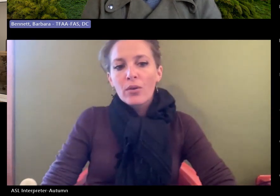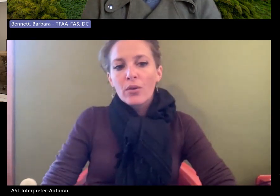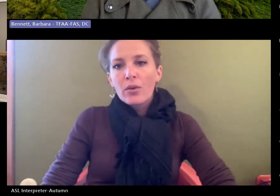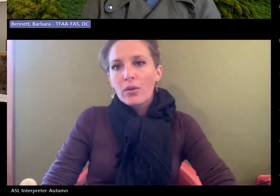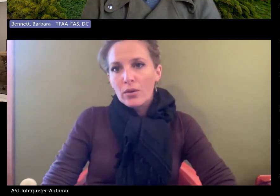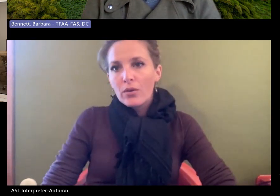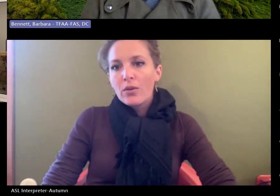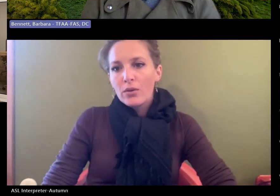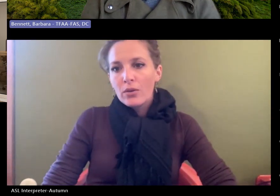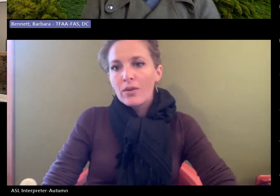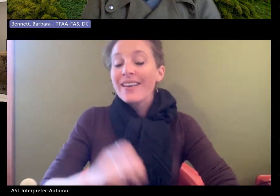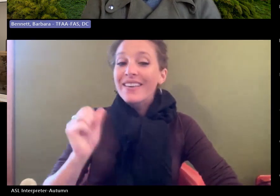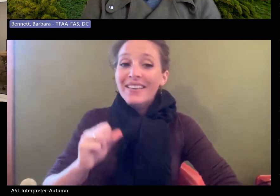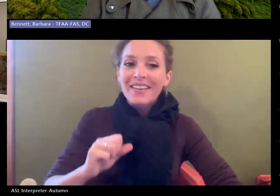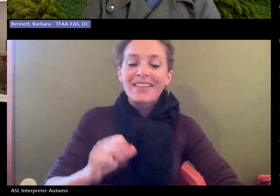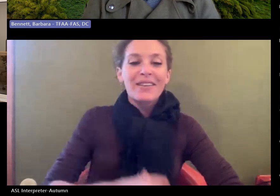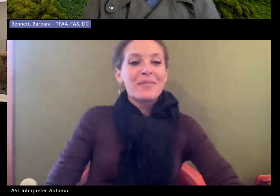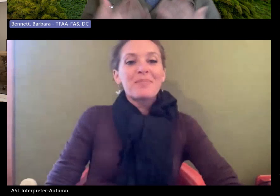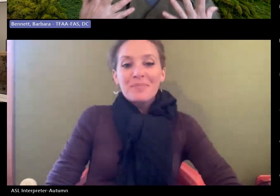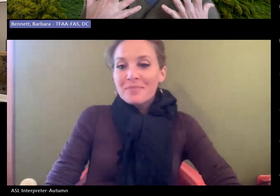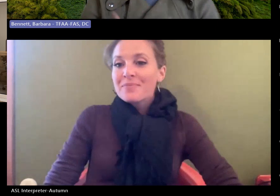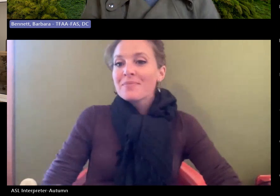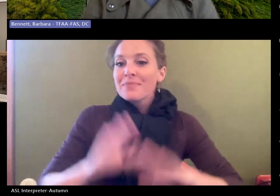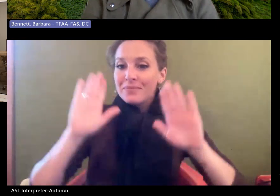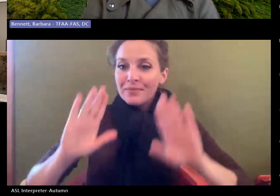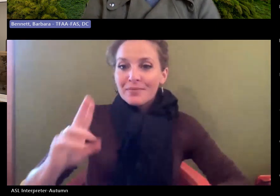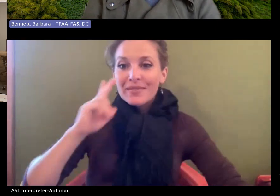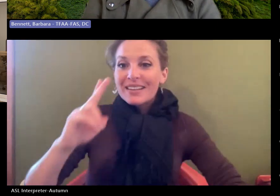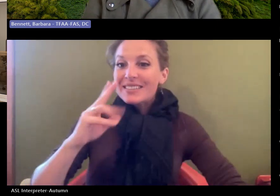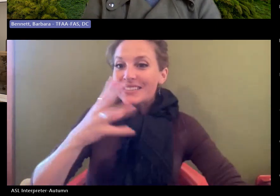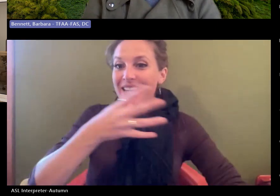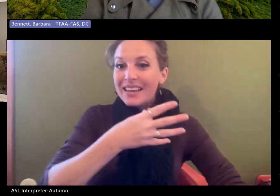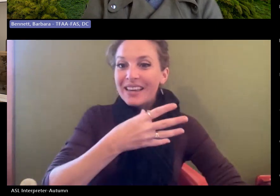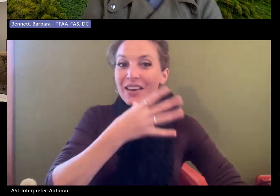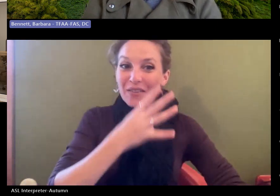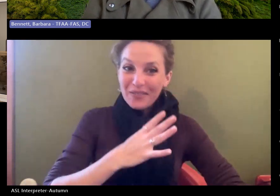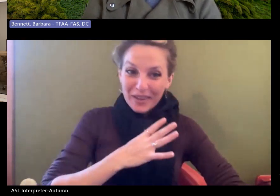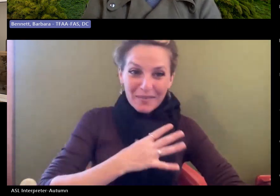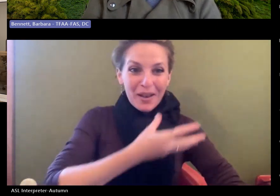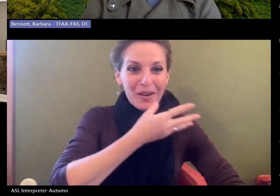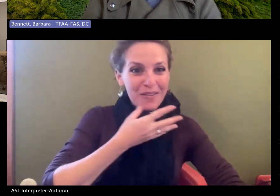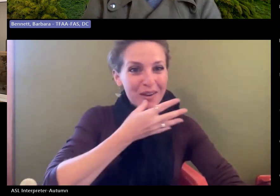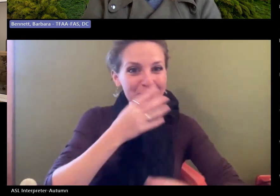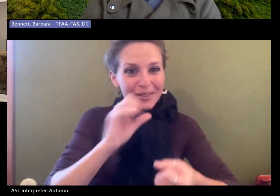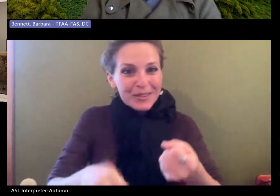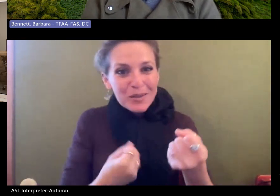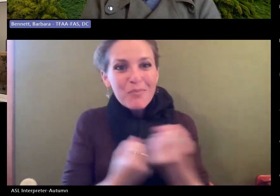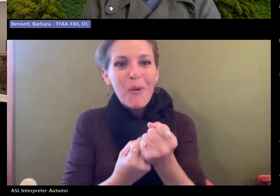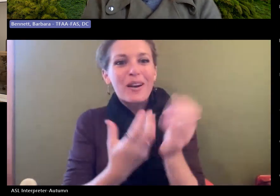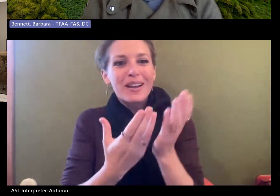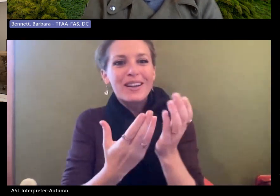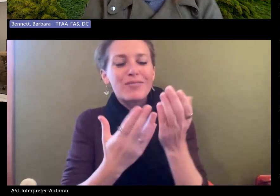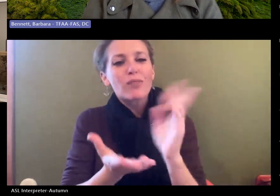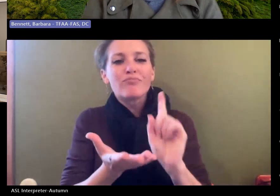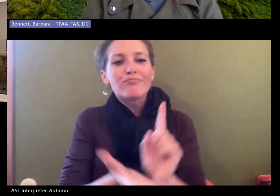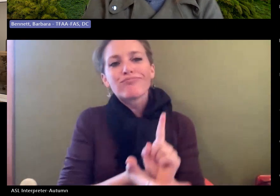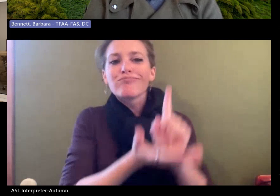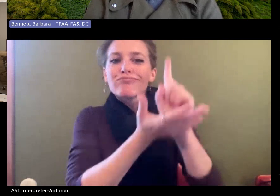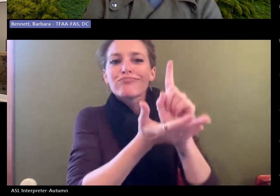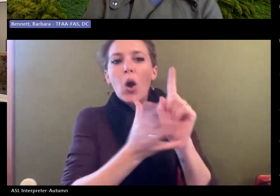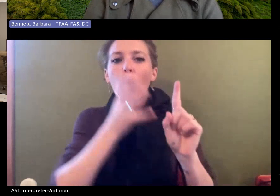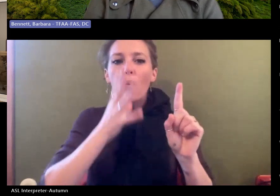Yeah, it's just wonderful to see female farmers being supported in this way, and sort of lifted up. There are so many women involved in farming,